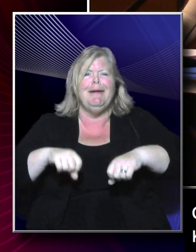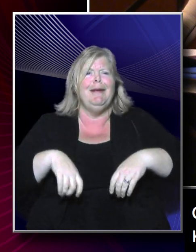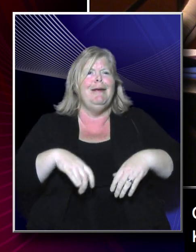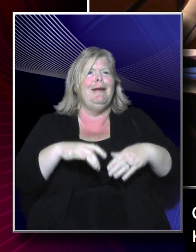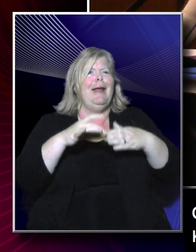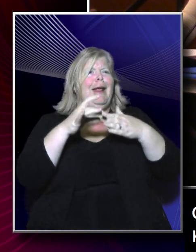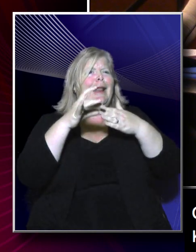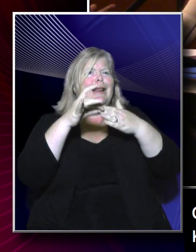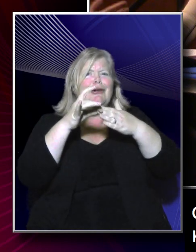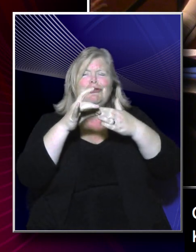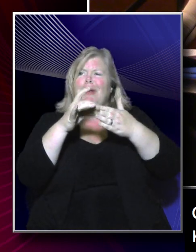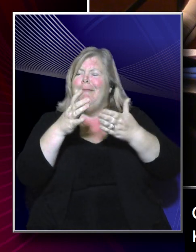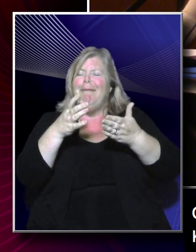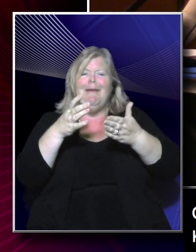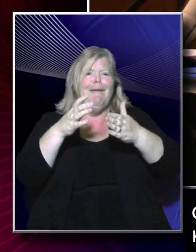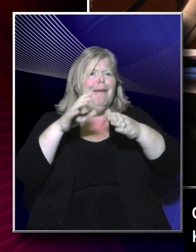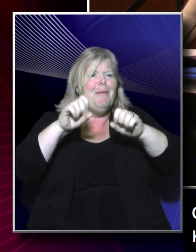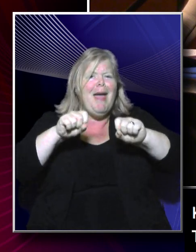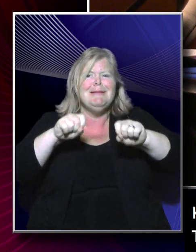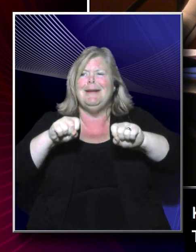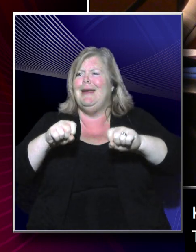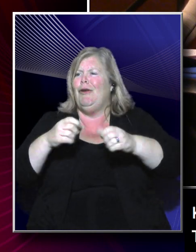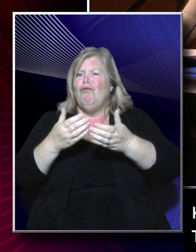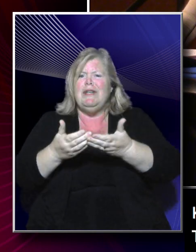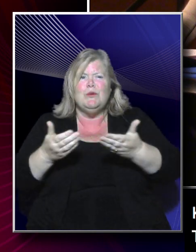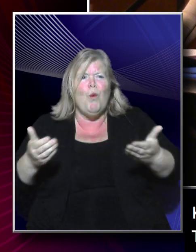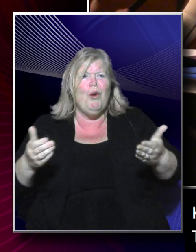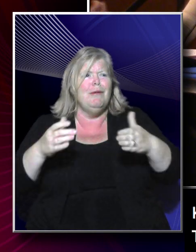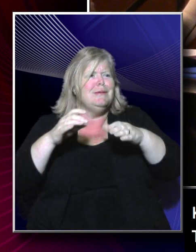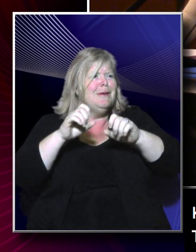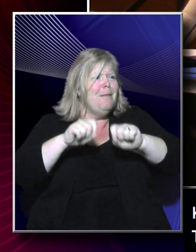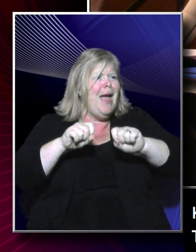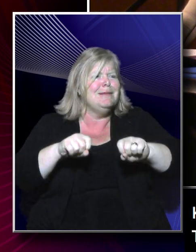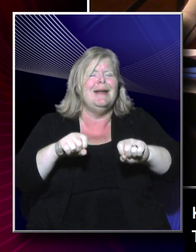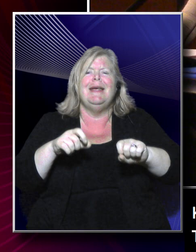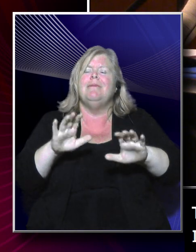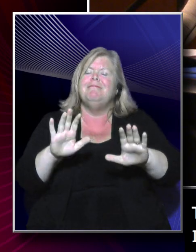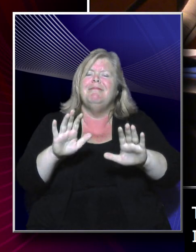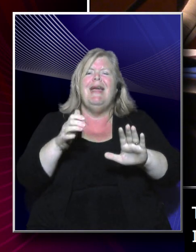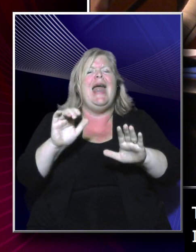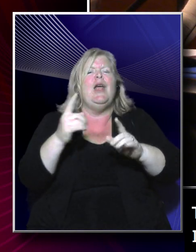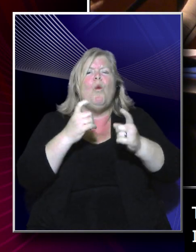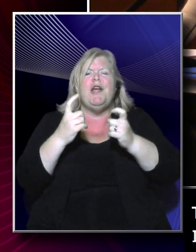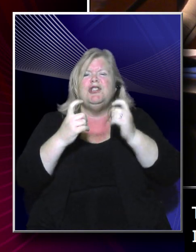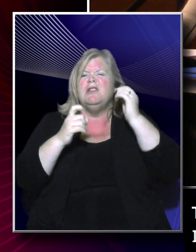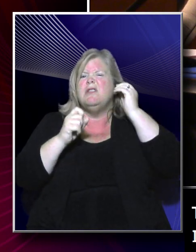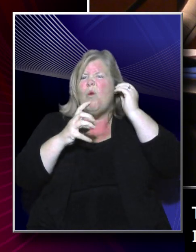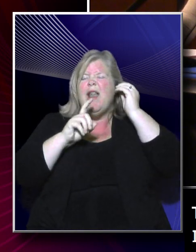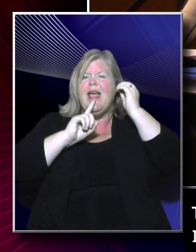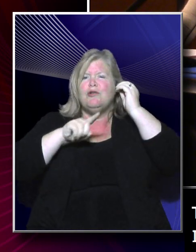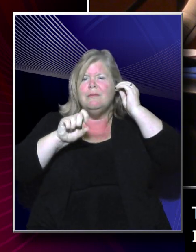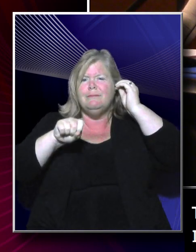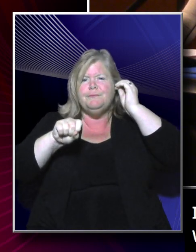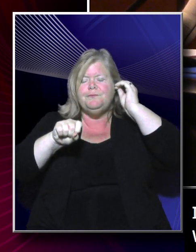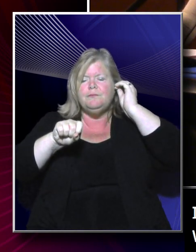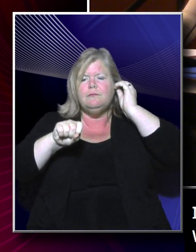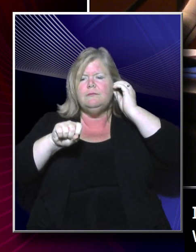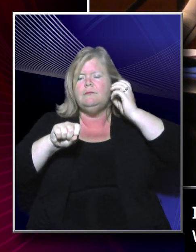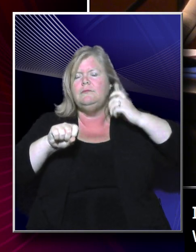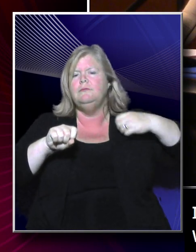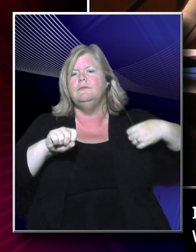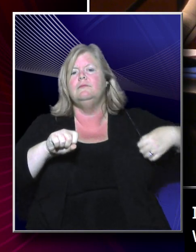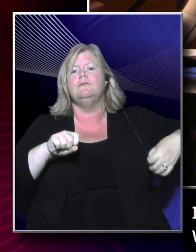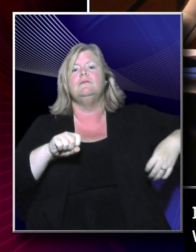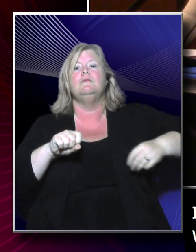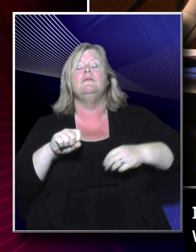their resource capacity. If you have any questions, I'll be happy to answer those. But what I'd really like to do is thank you. We had some board members that